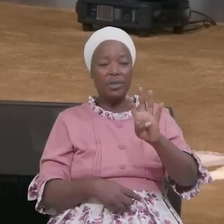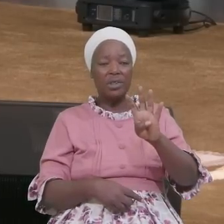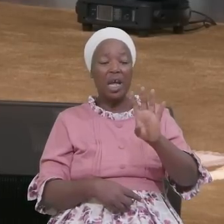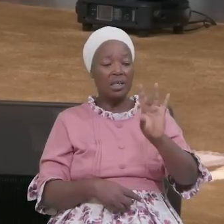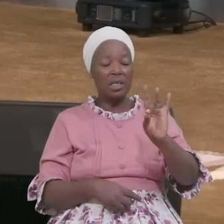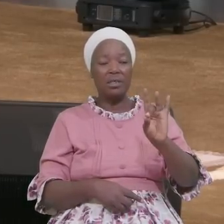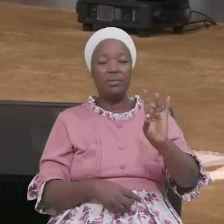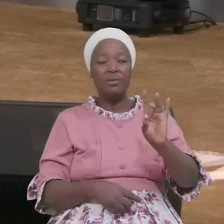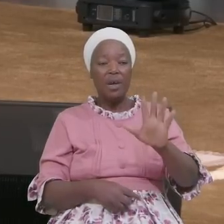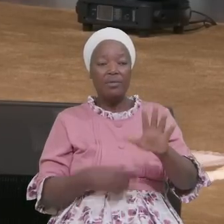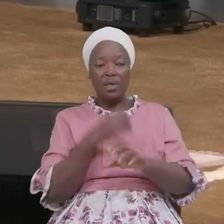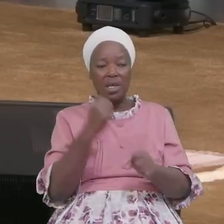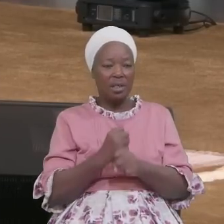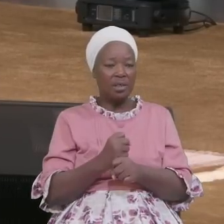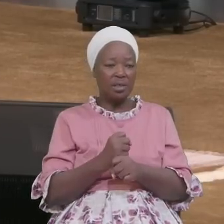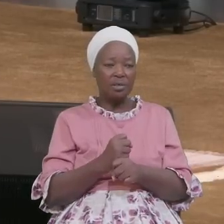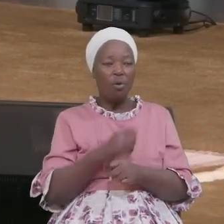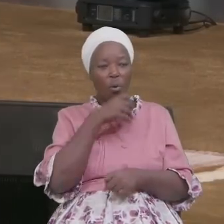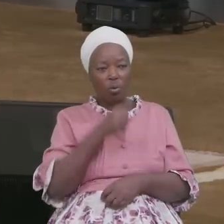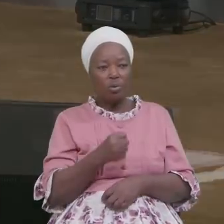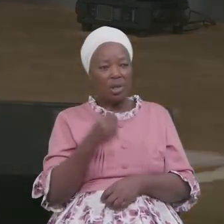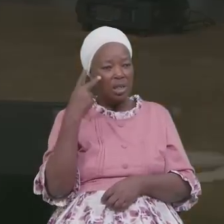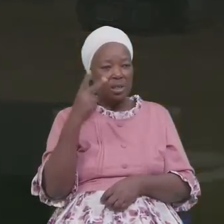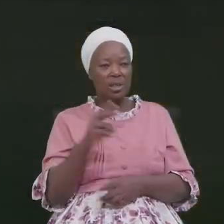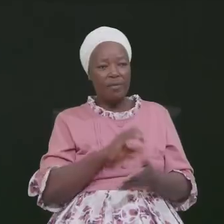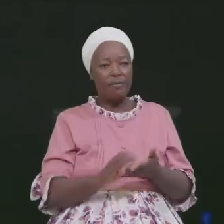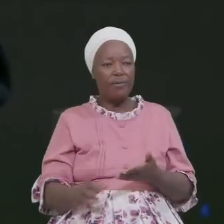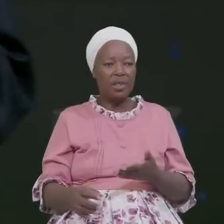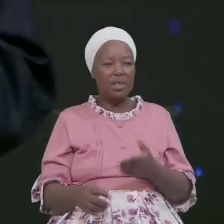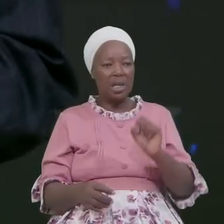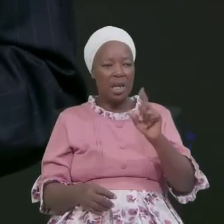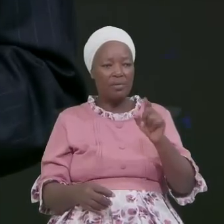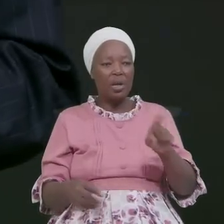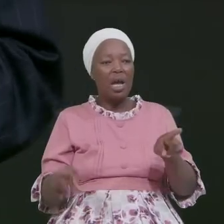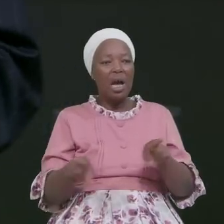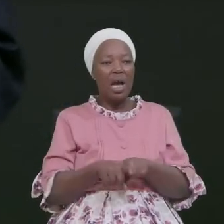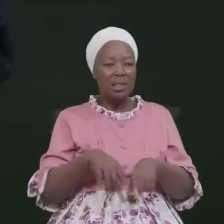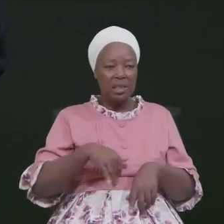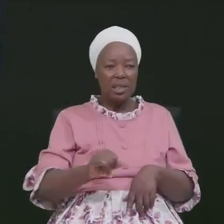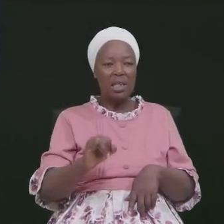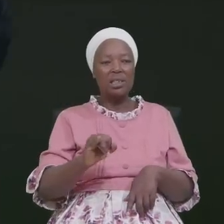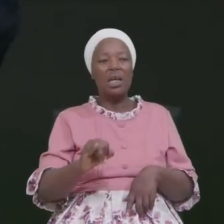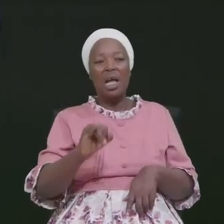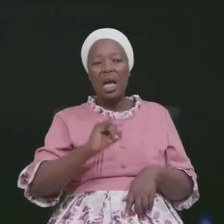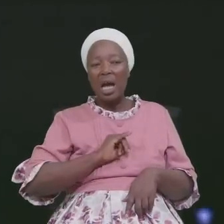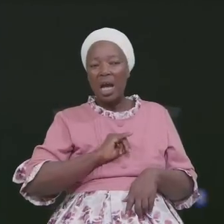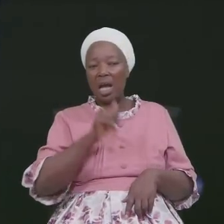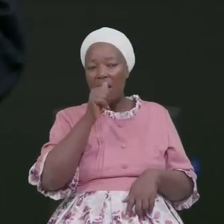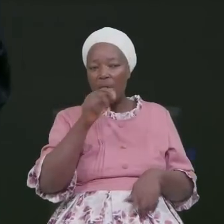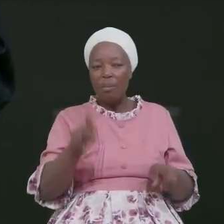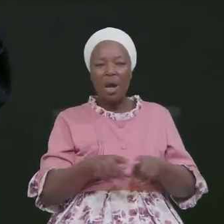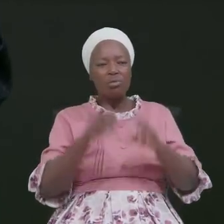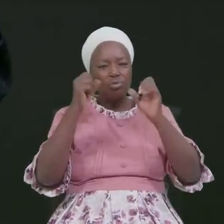85 years old. In verse 11, it says, as yet I am as strong